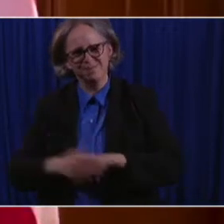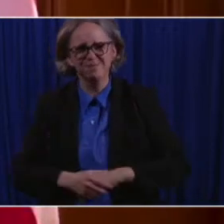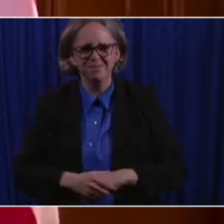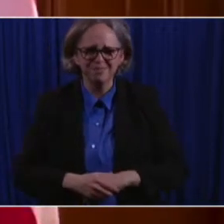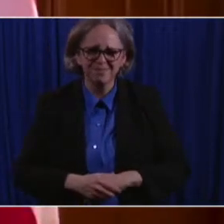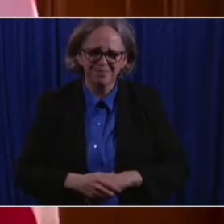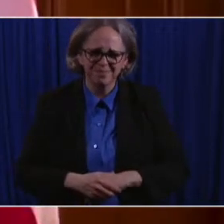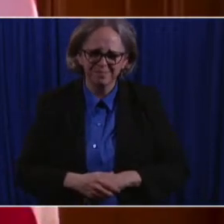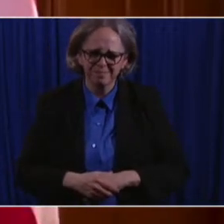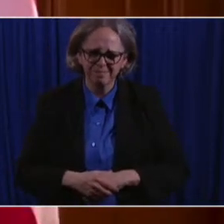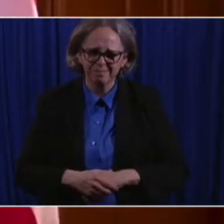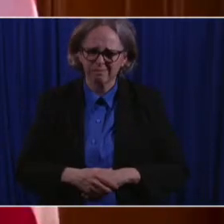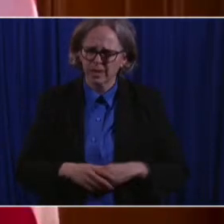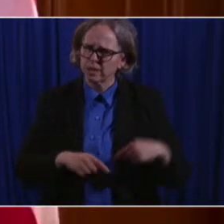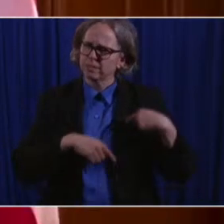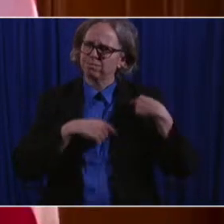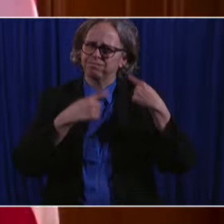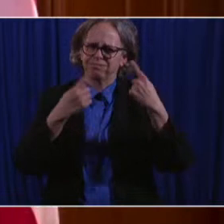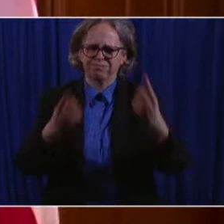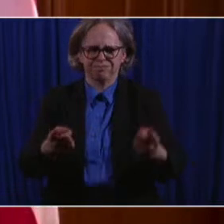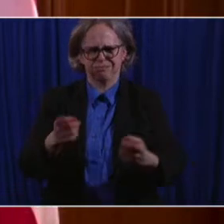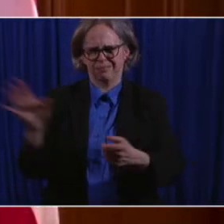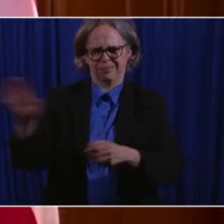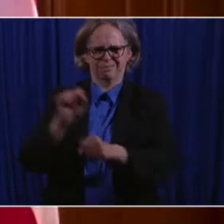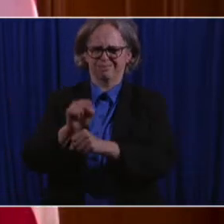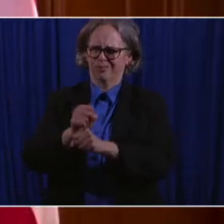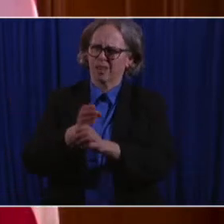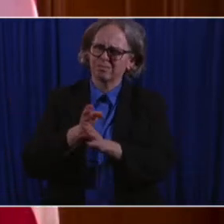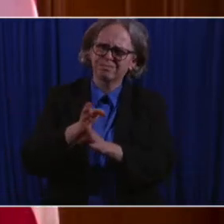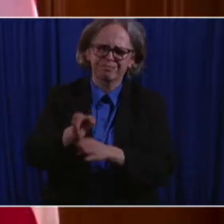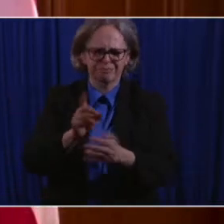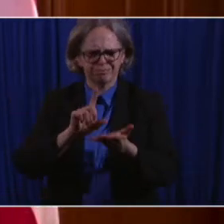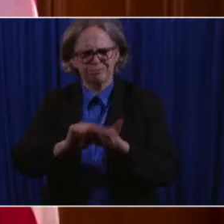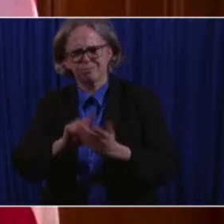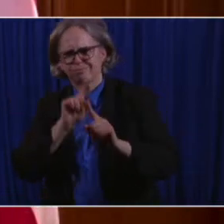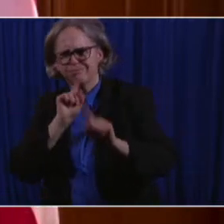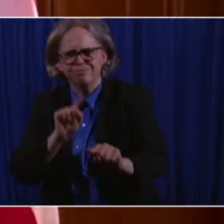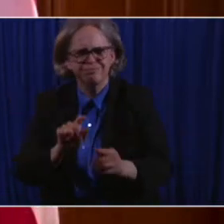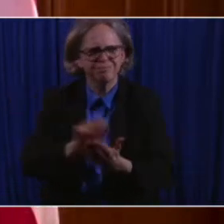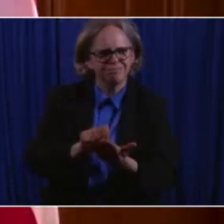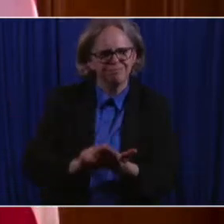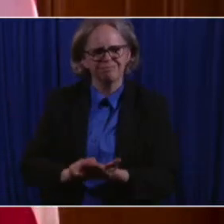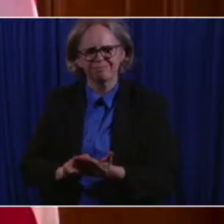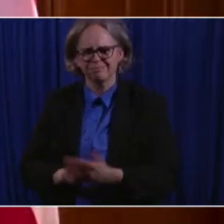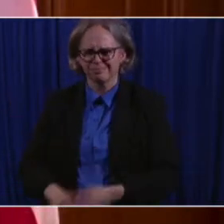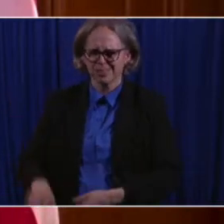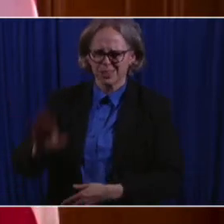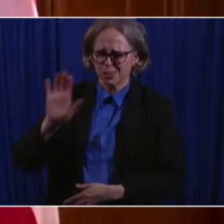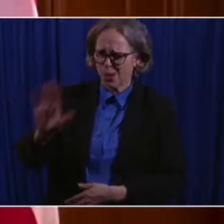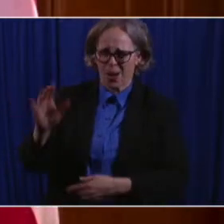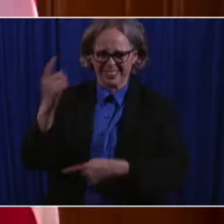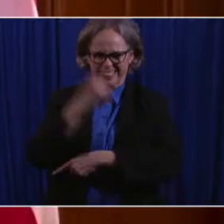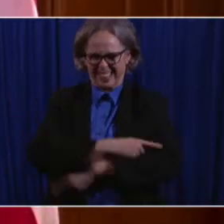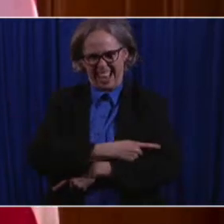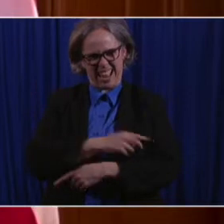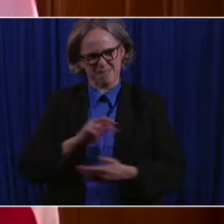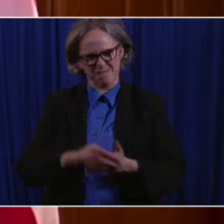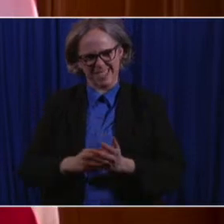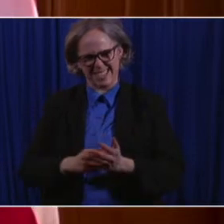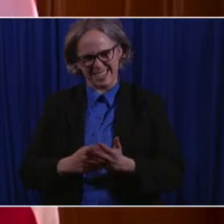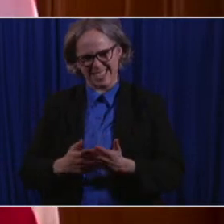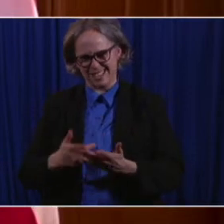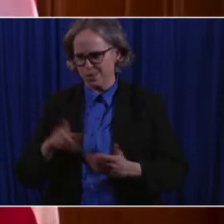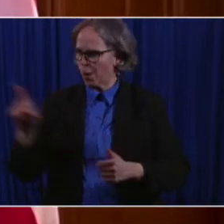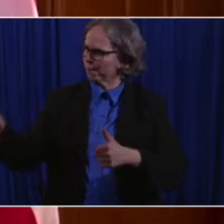career. And because it's your day today, you get to ask the first question, and I just know